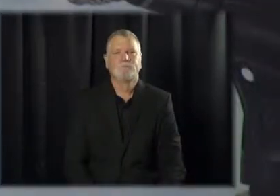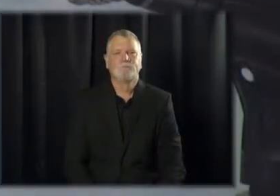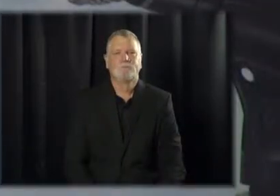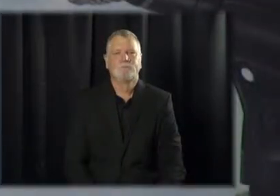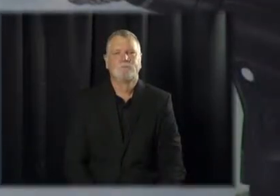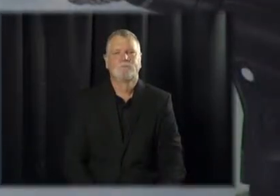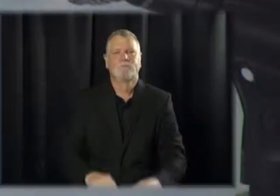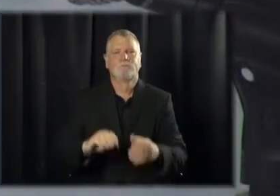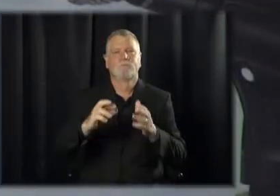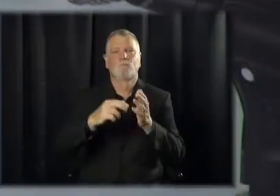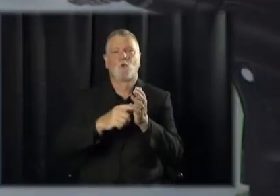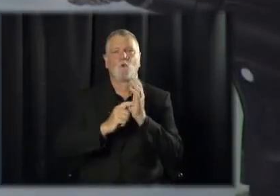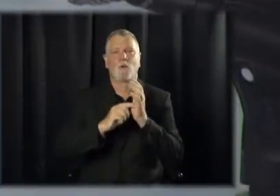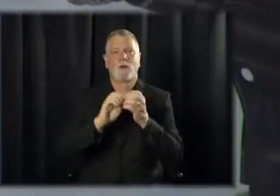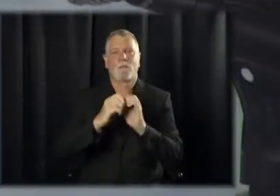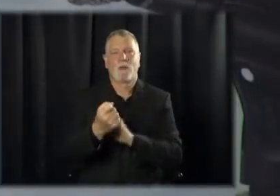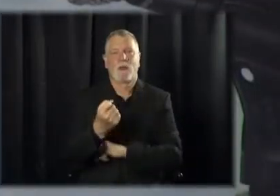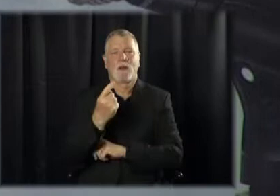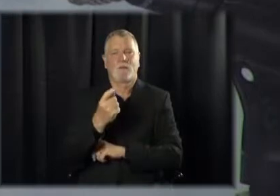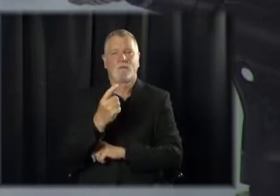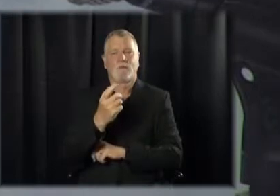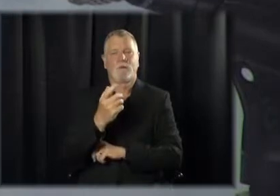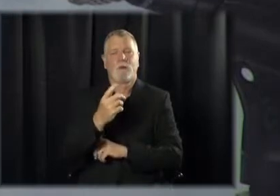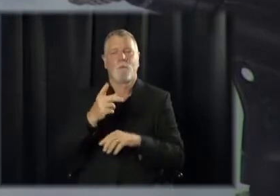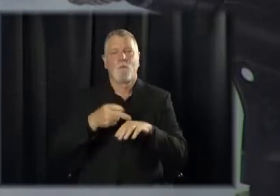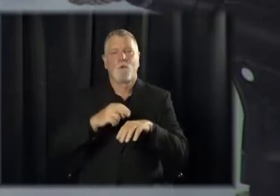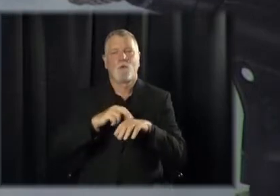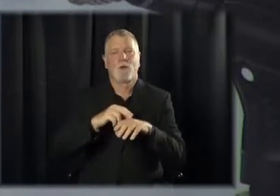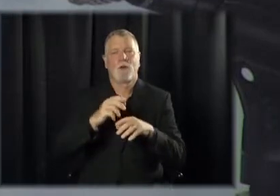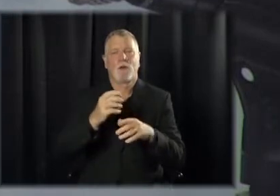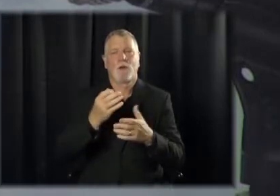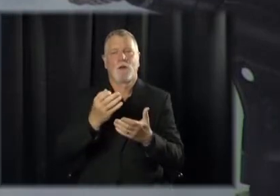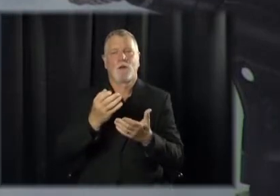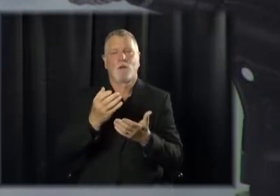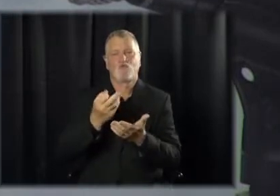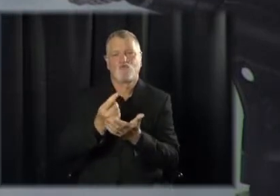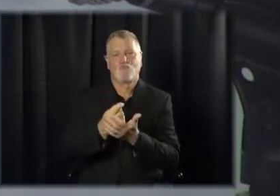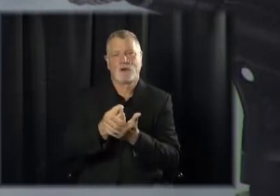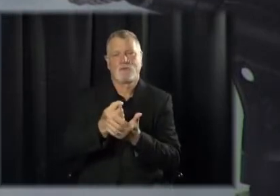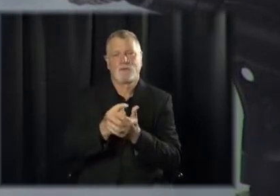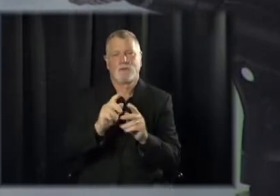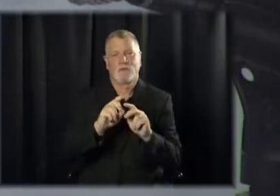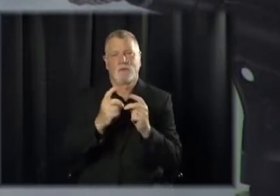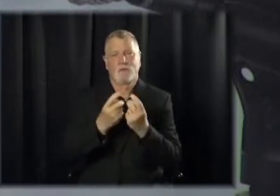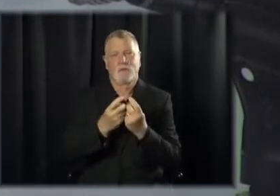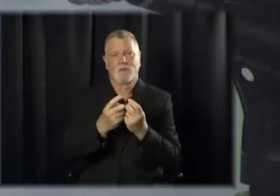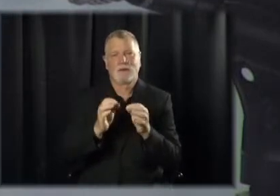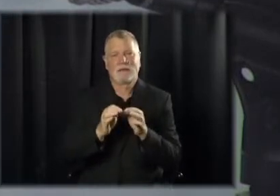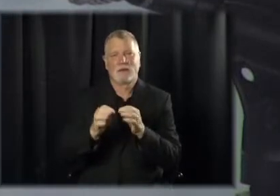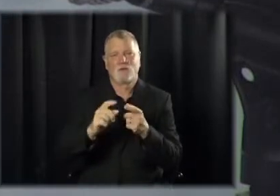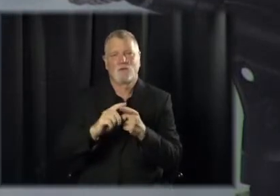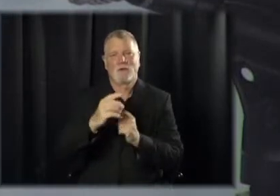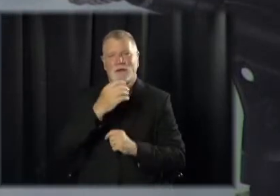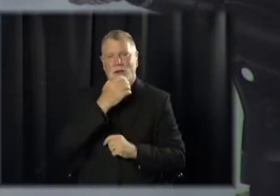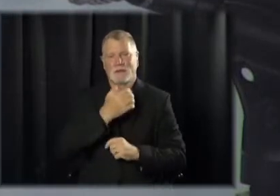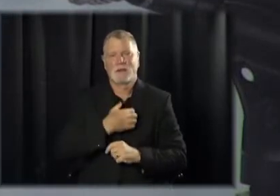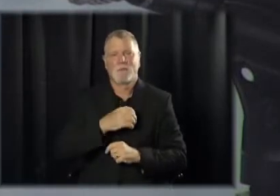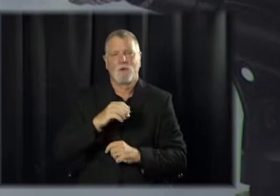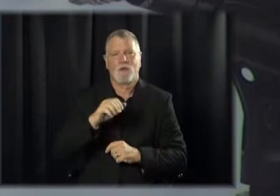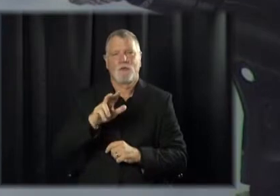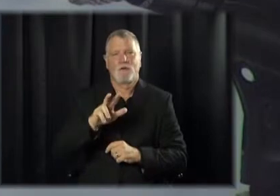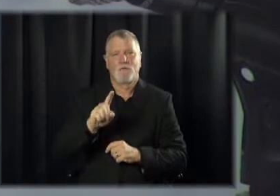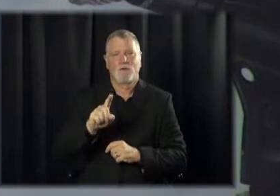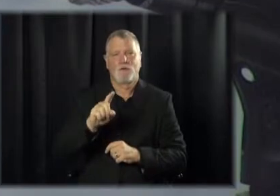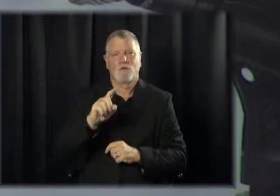Request number 11, the Puerto Rico Department of the Treasury is requesting an extension until December 31st, 2021